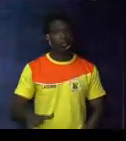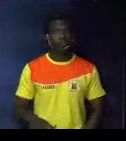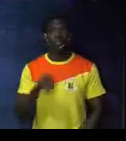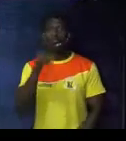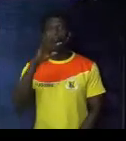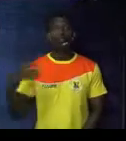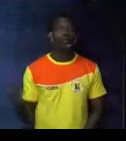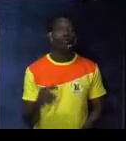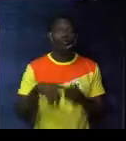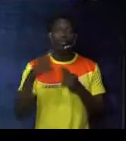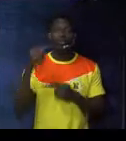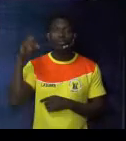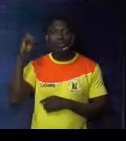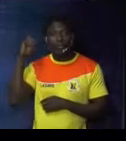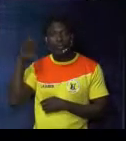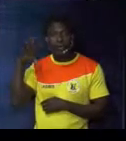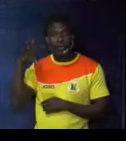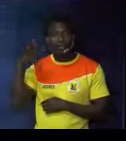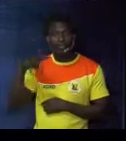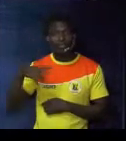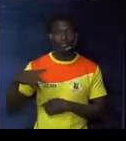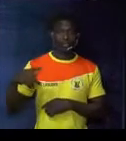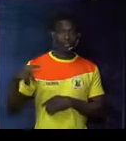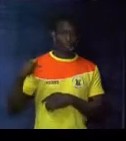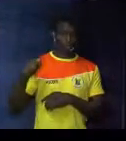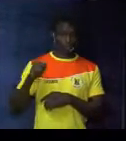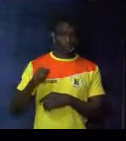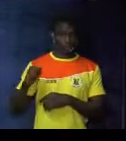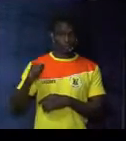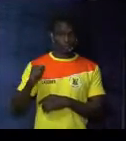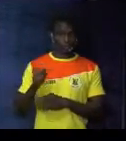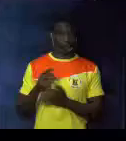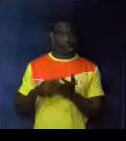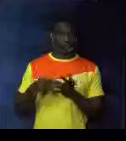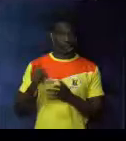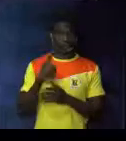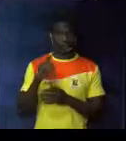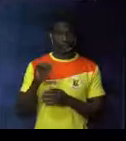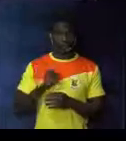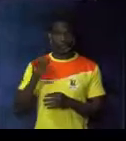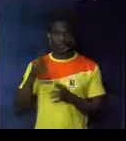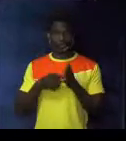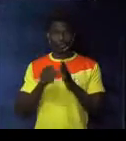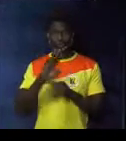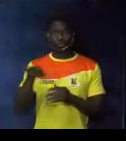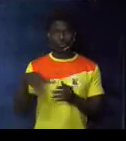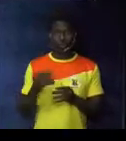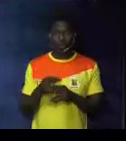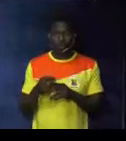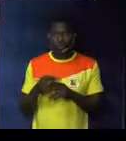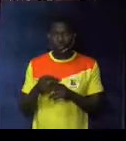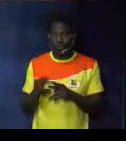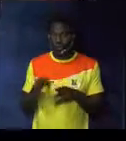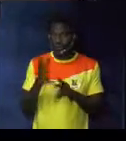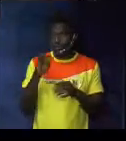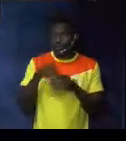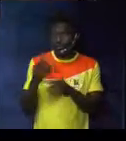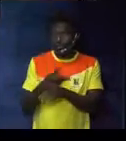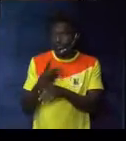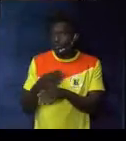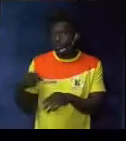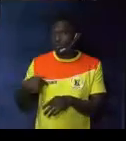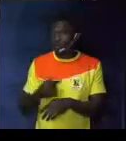Hello children, you're welcome to the Magic Tuesday segment where I show you all the shortcuts in mathematics. Today on the Magic